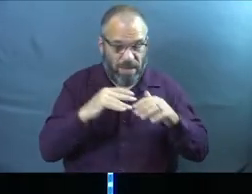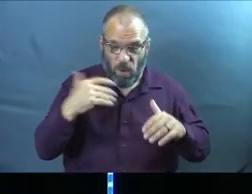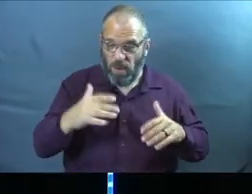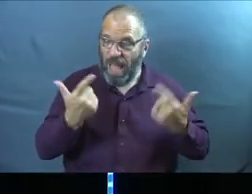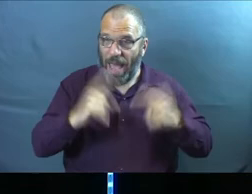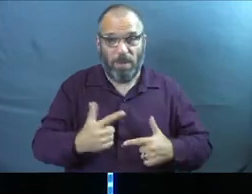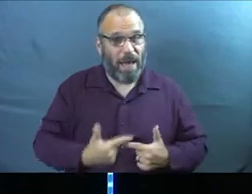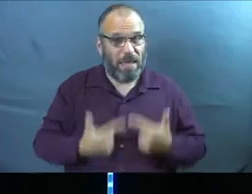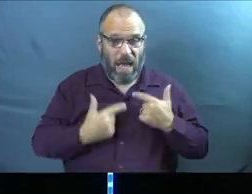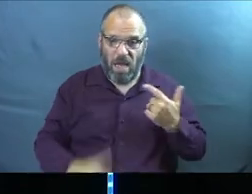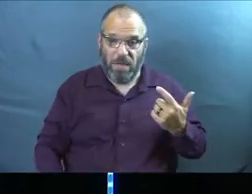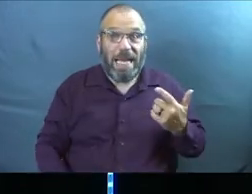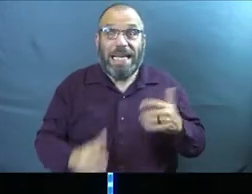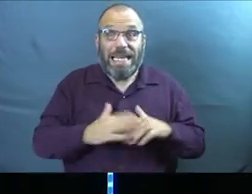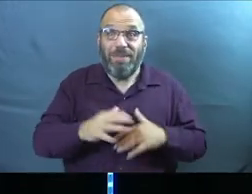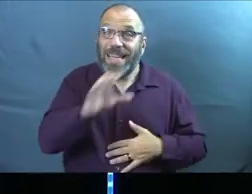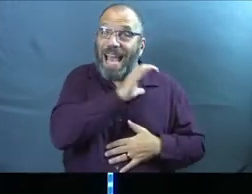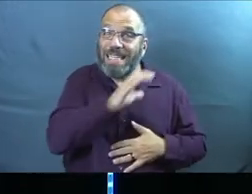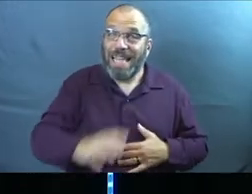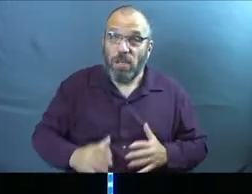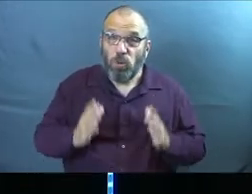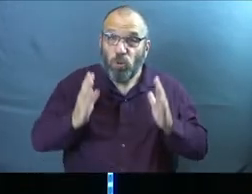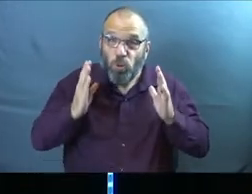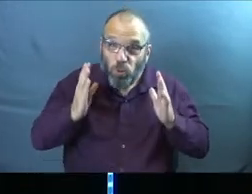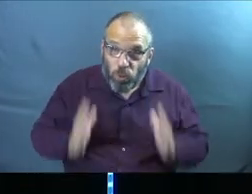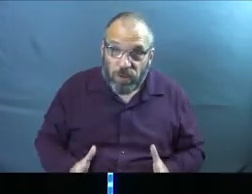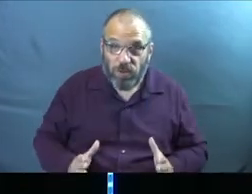going on in my life, even as a Christian.